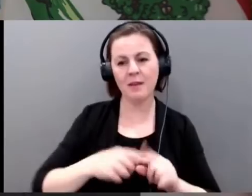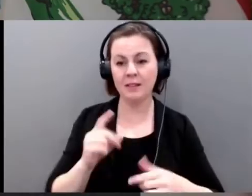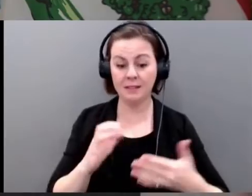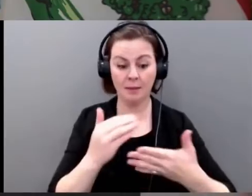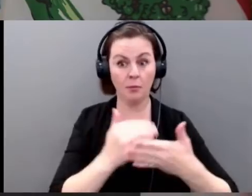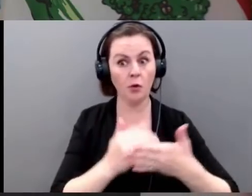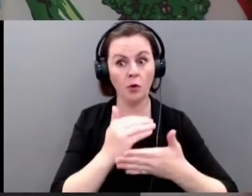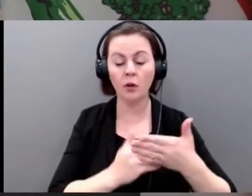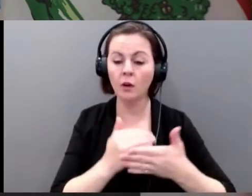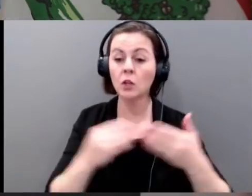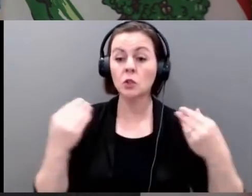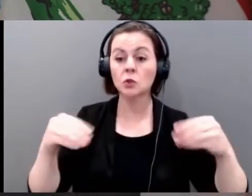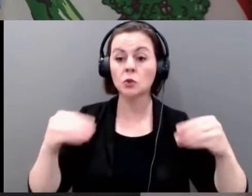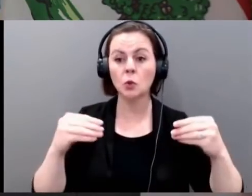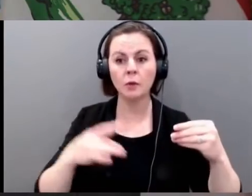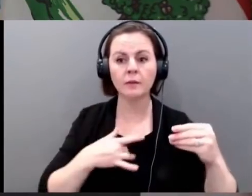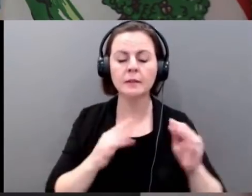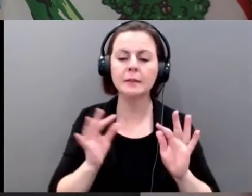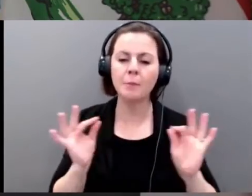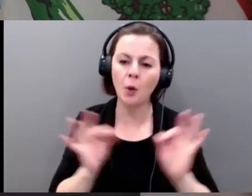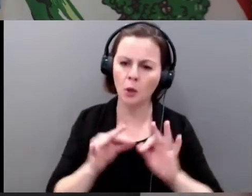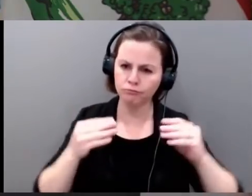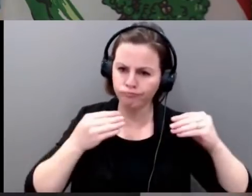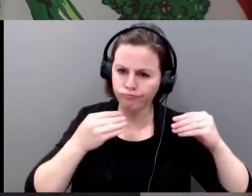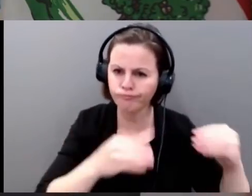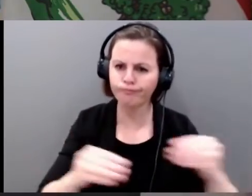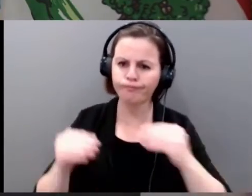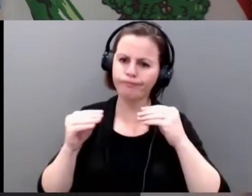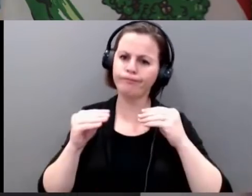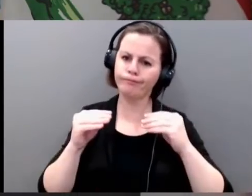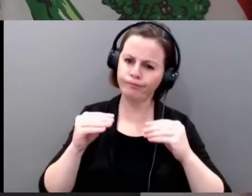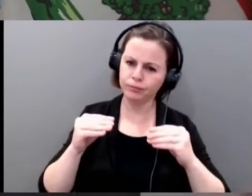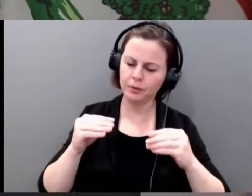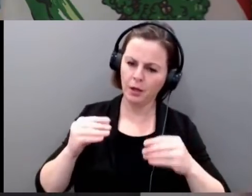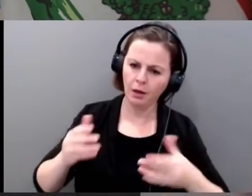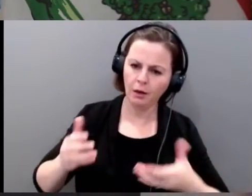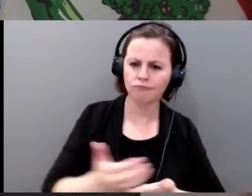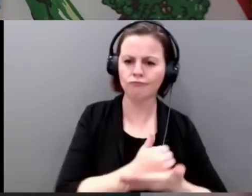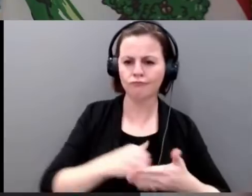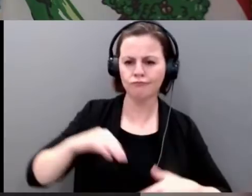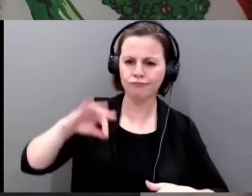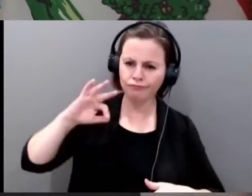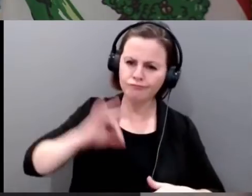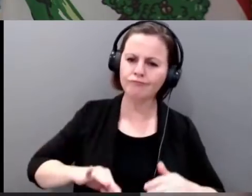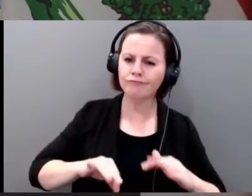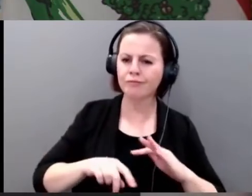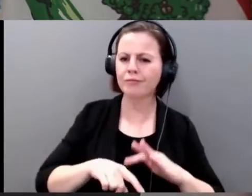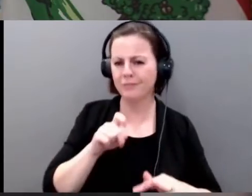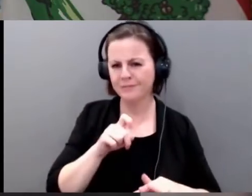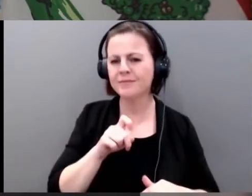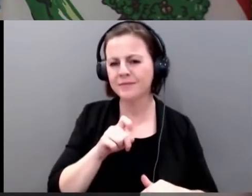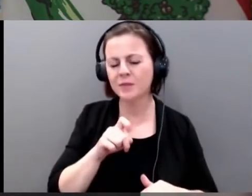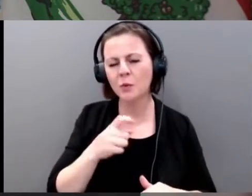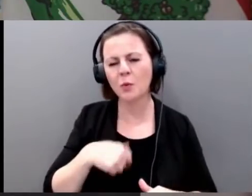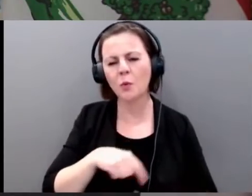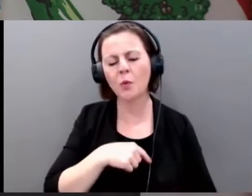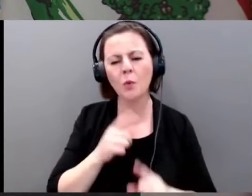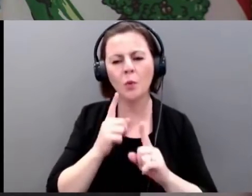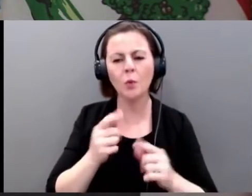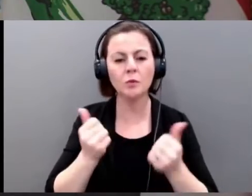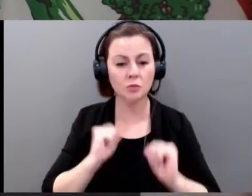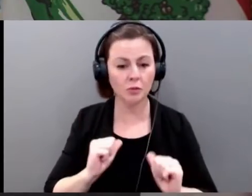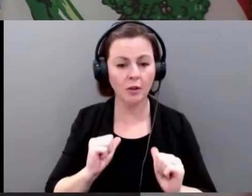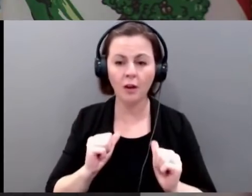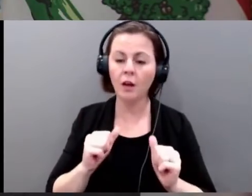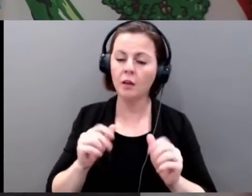retailers in PEI, and so we're really just trying to do everything we can to make sure everyone can get their Christmas